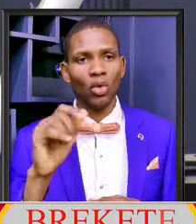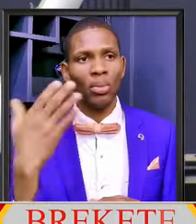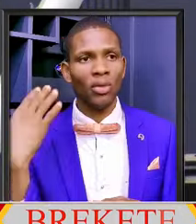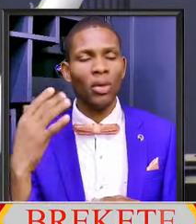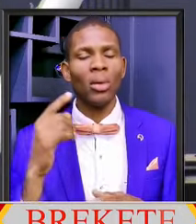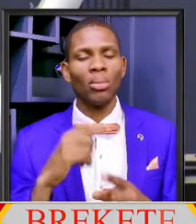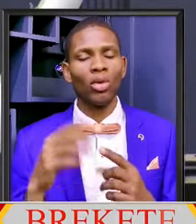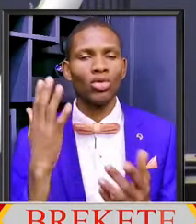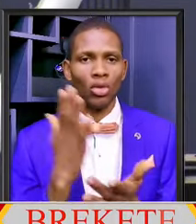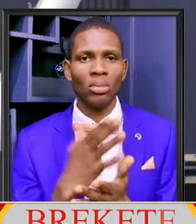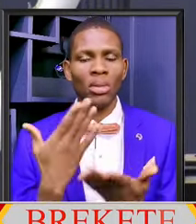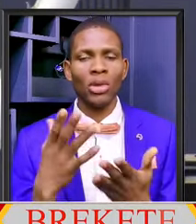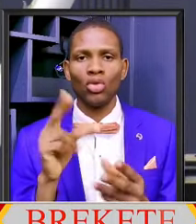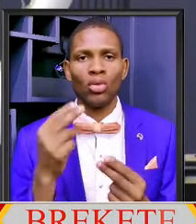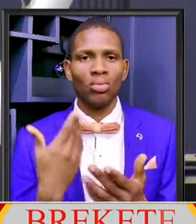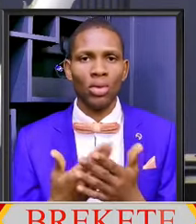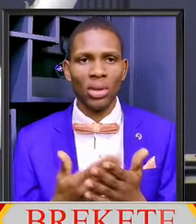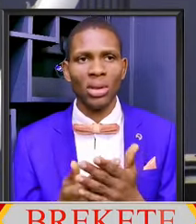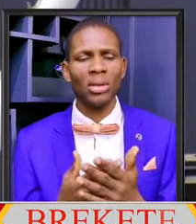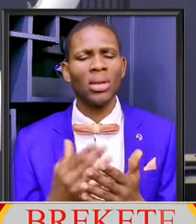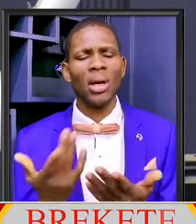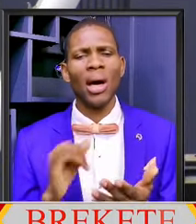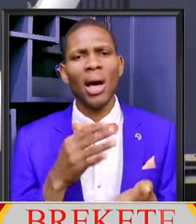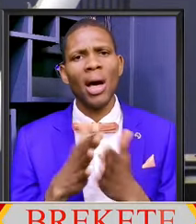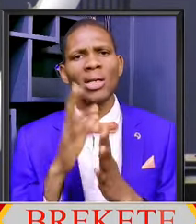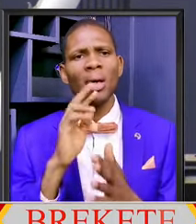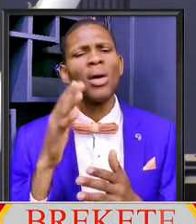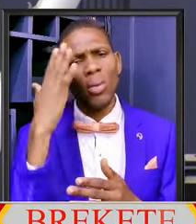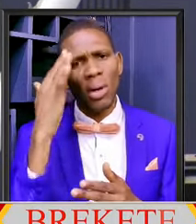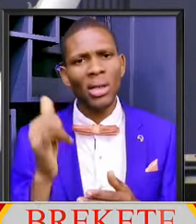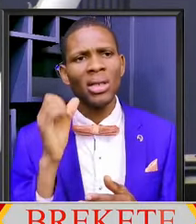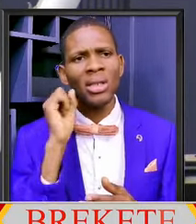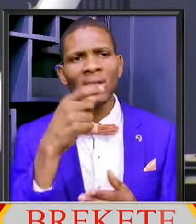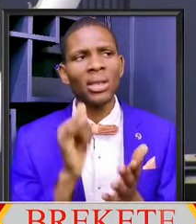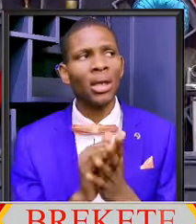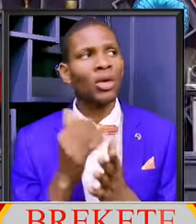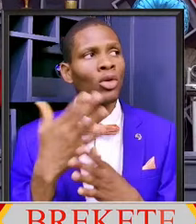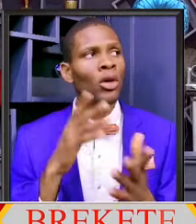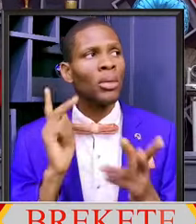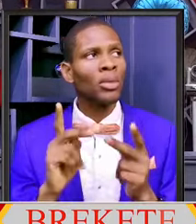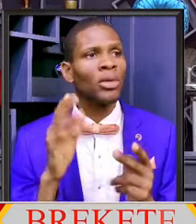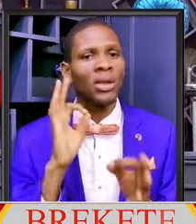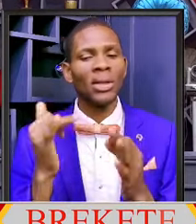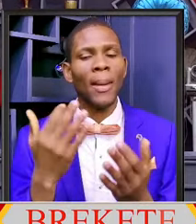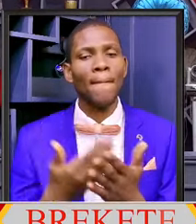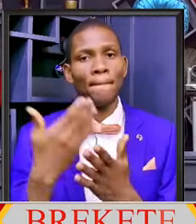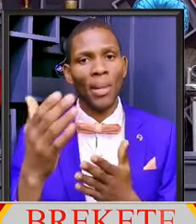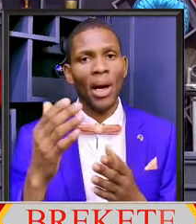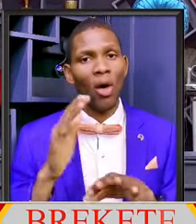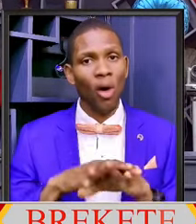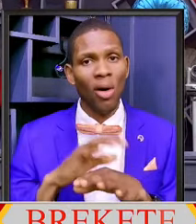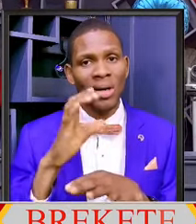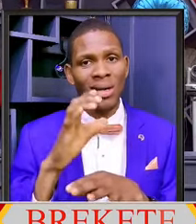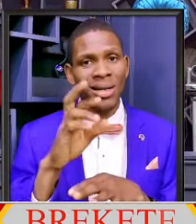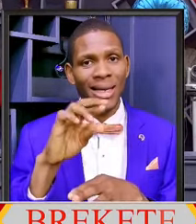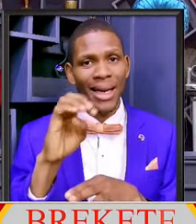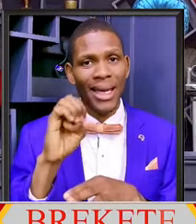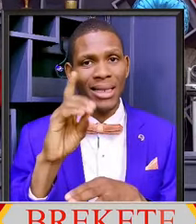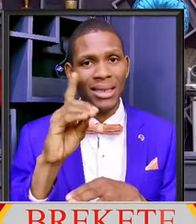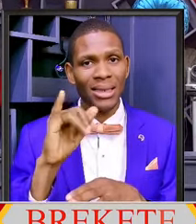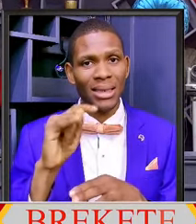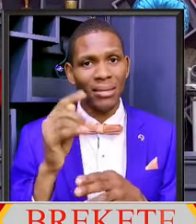like say capital scatter. I say why? She say some people if they buy credit,